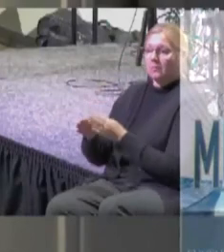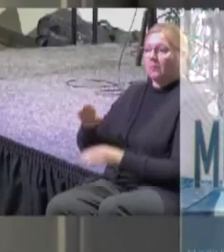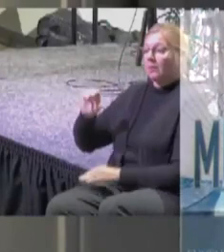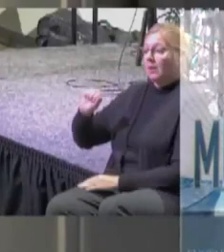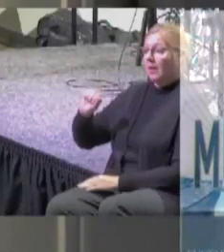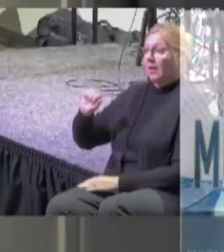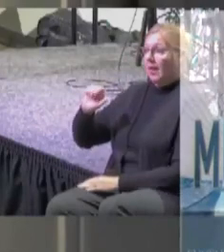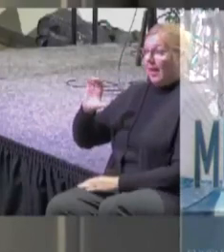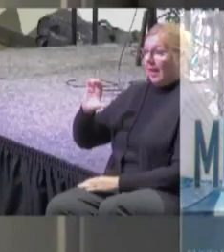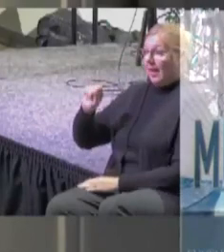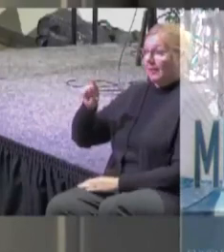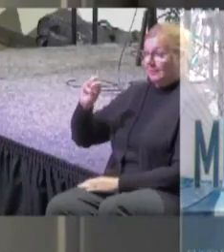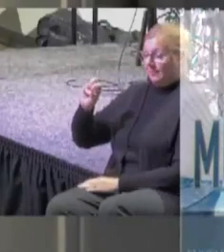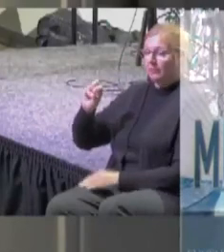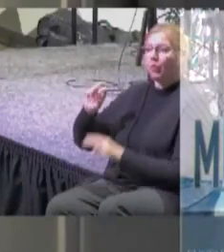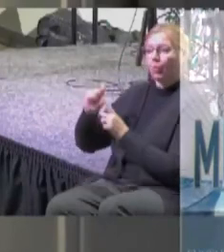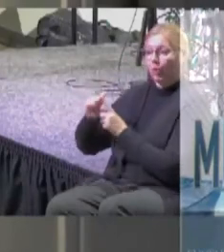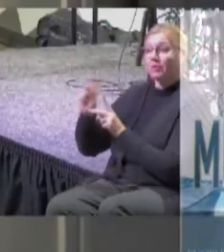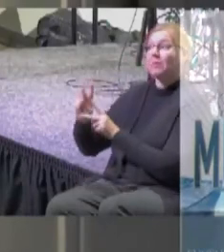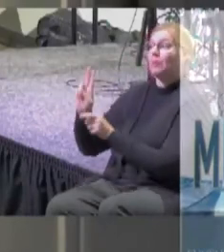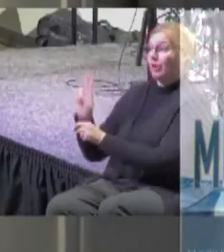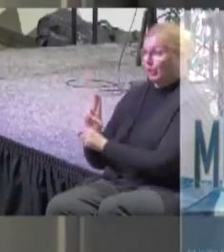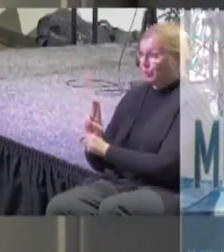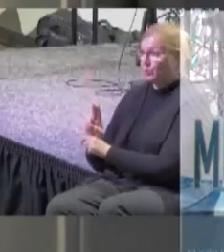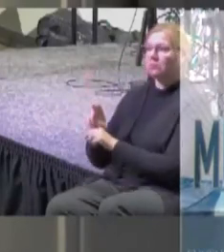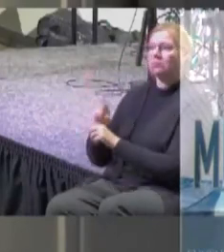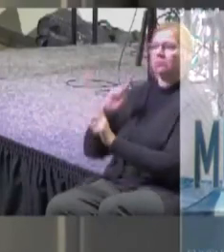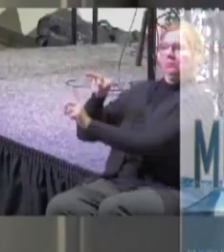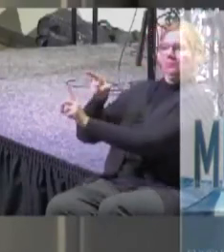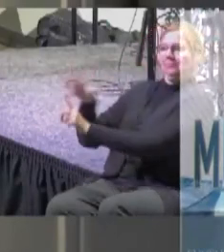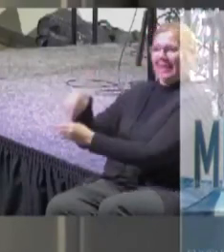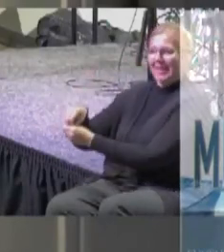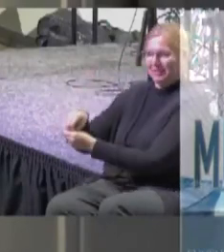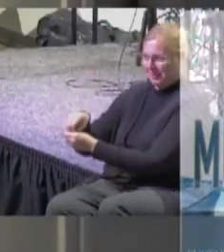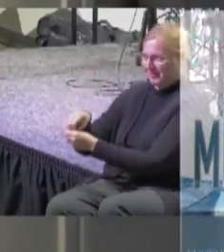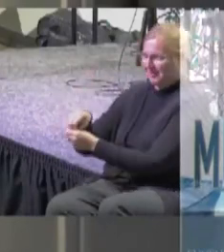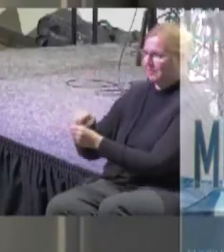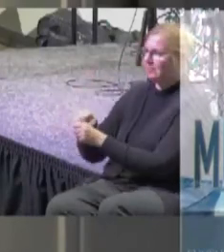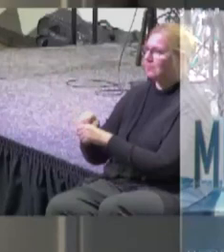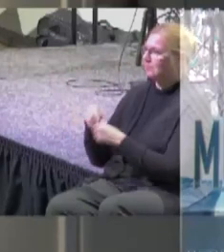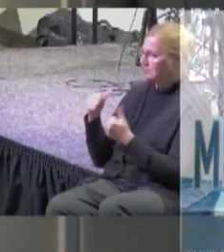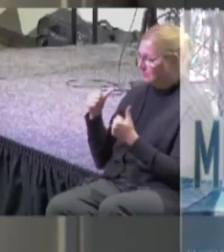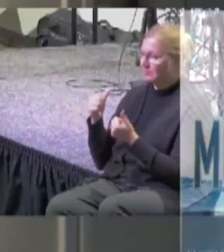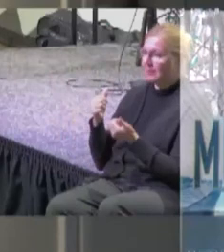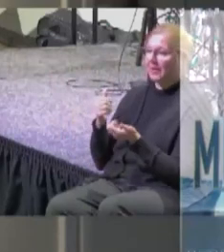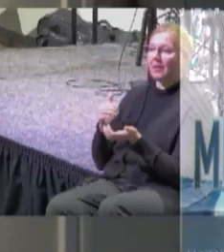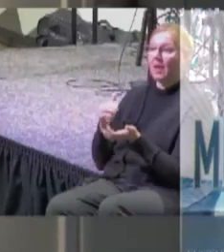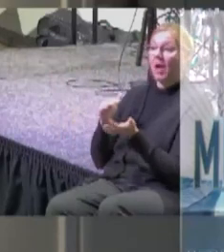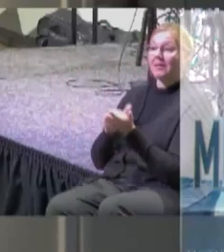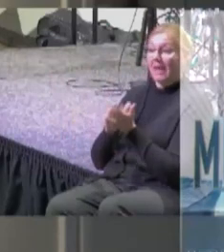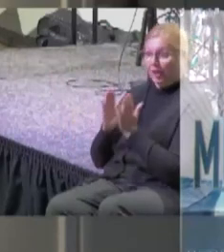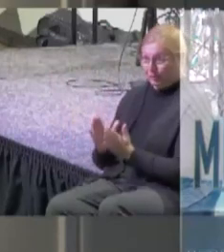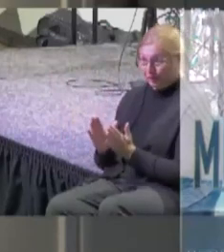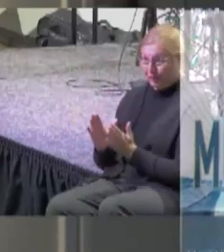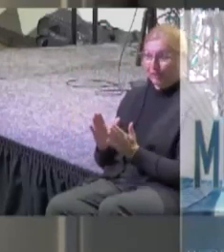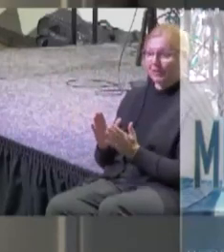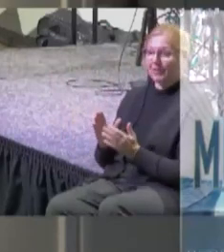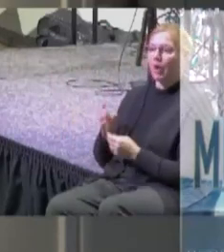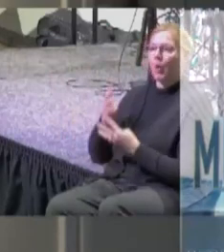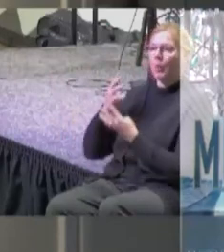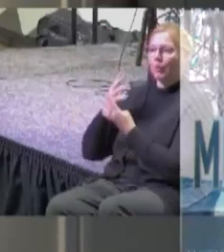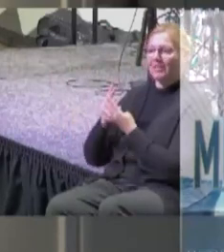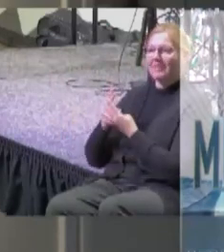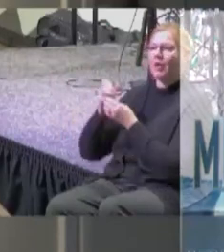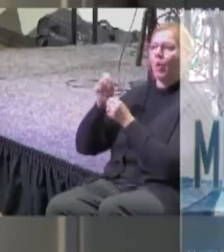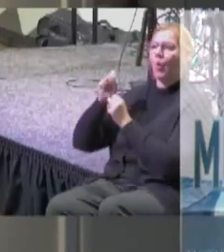words that people actually use, achieves engagement. In these cases, a soldier, a doctor, and a prison warder. That's my British